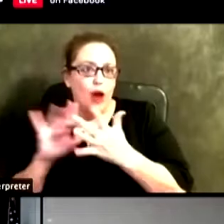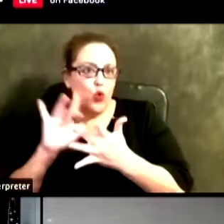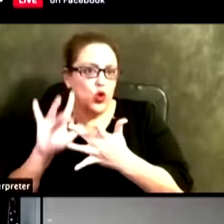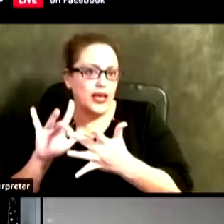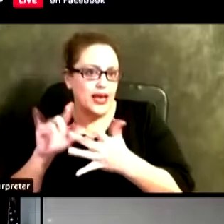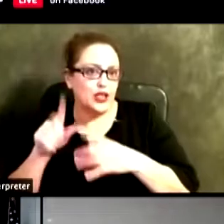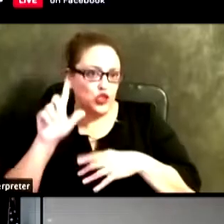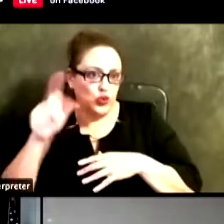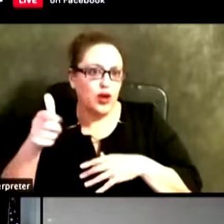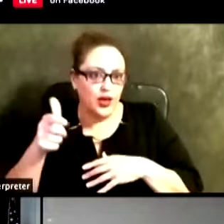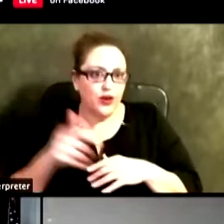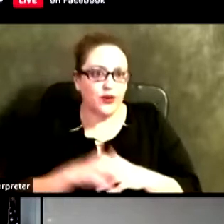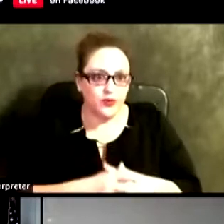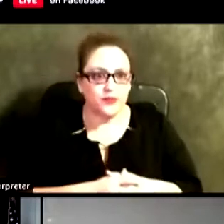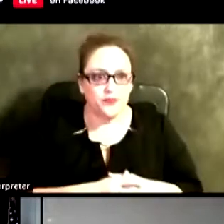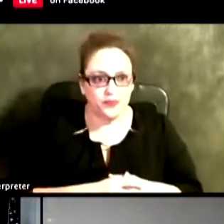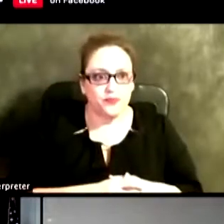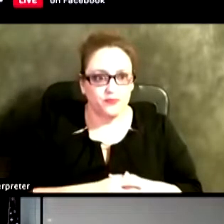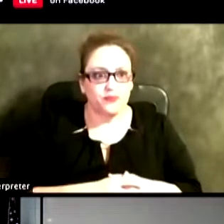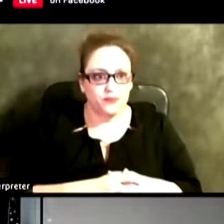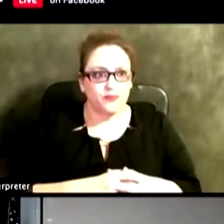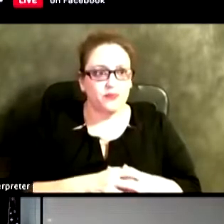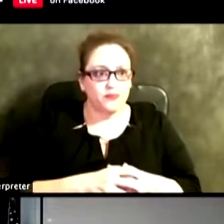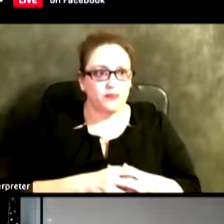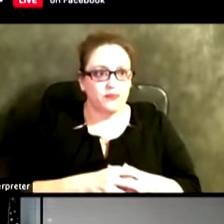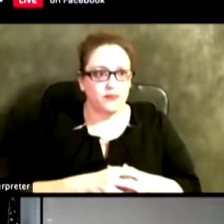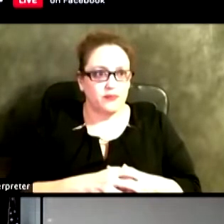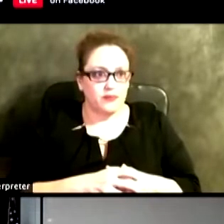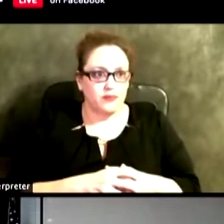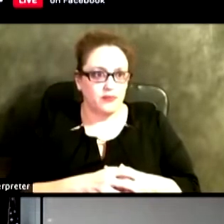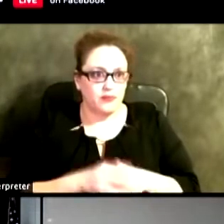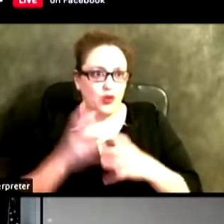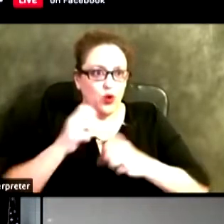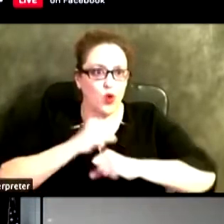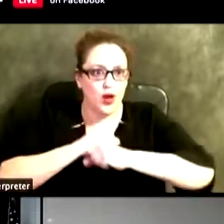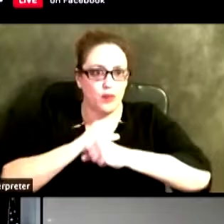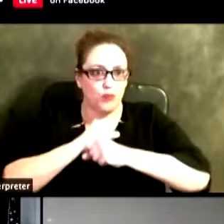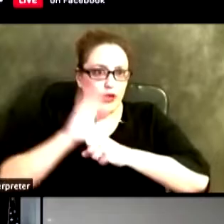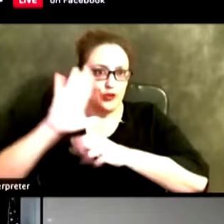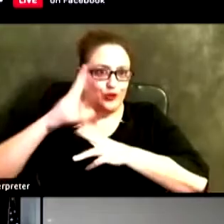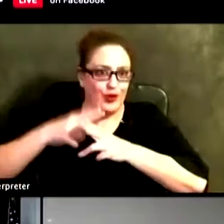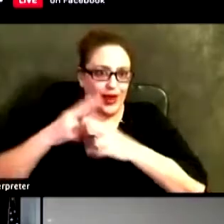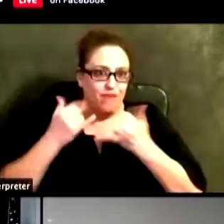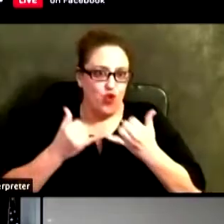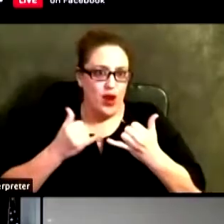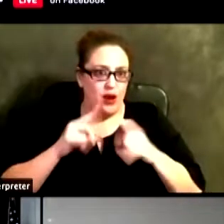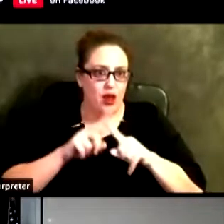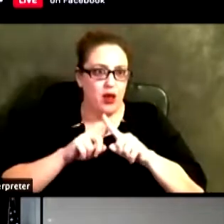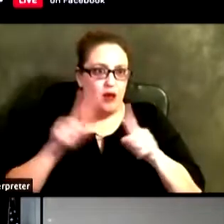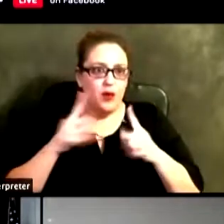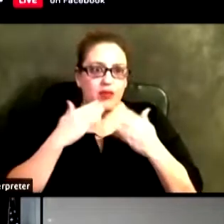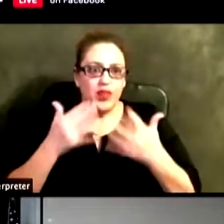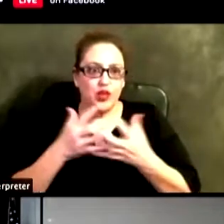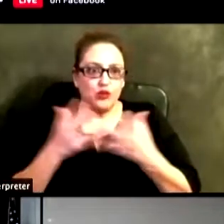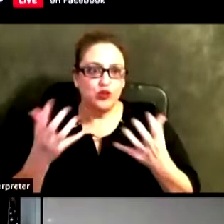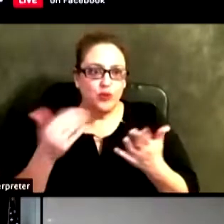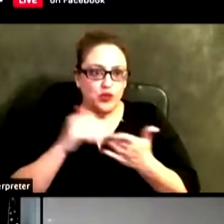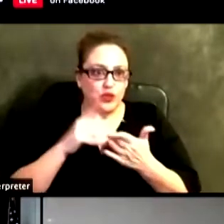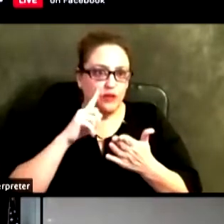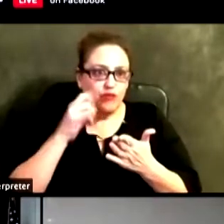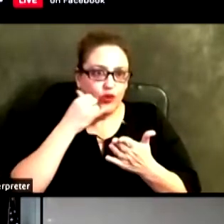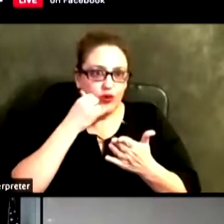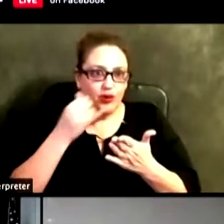We'll connect the commission to you later on. We want to protect your anonymity for right now, but thank you so much again for calling. I'll tell you my